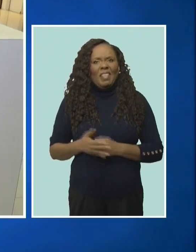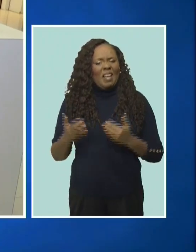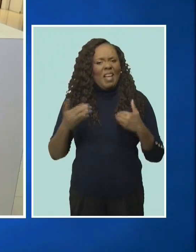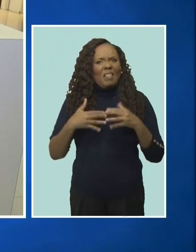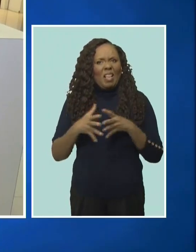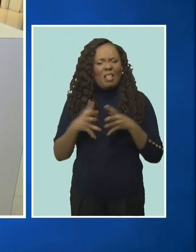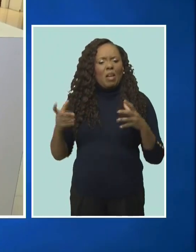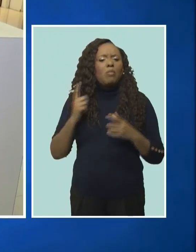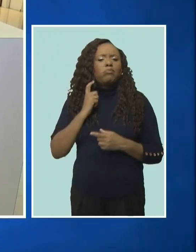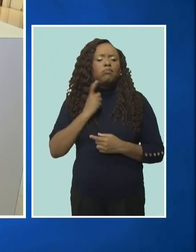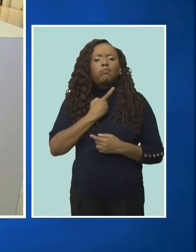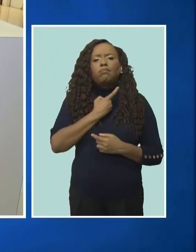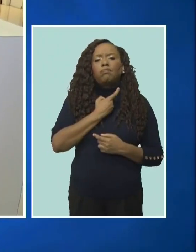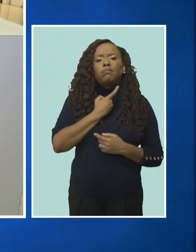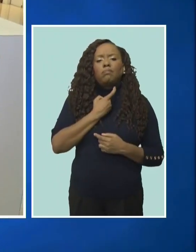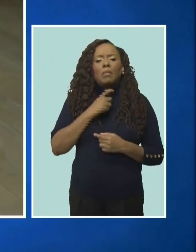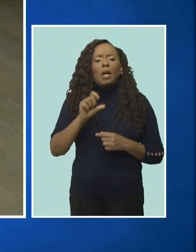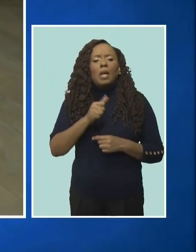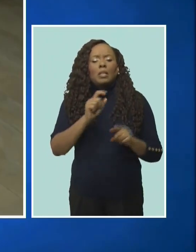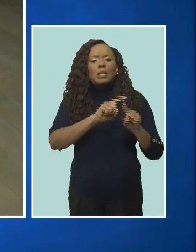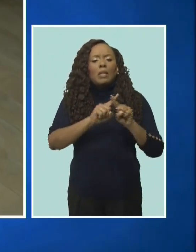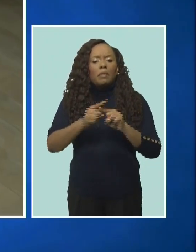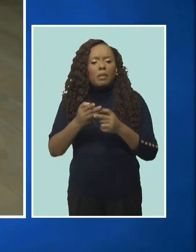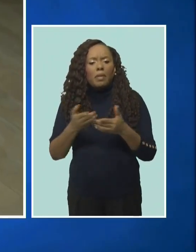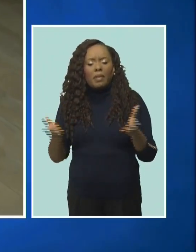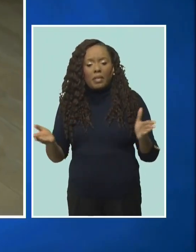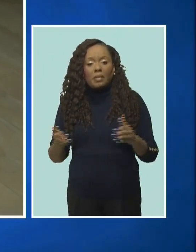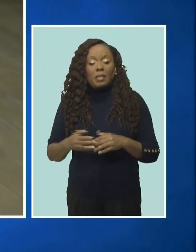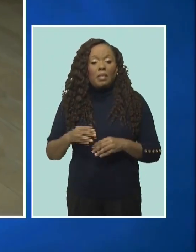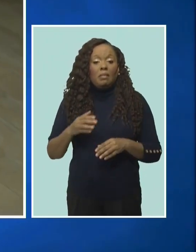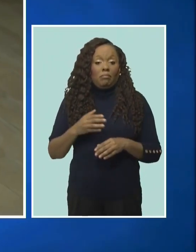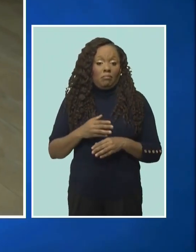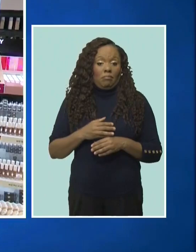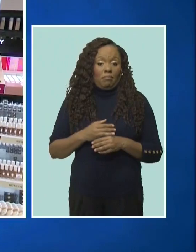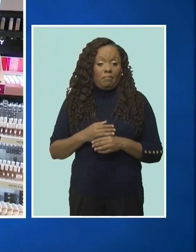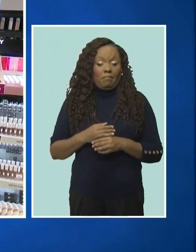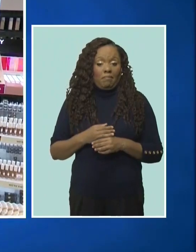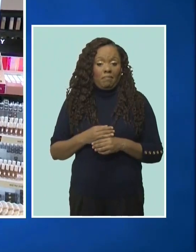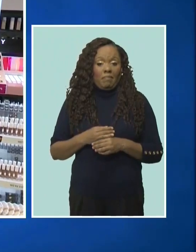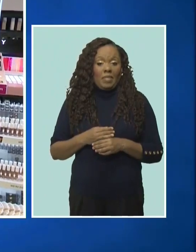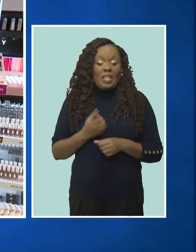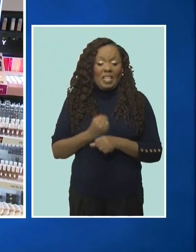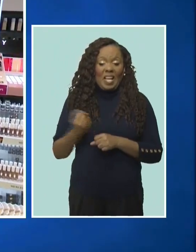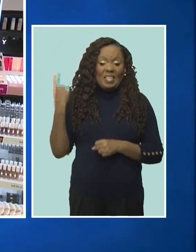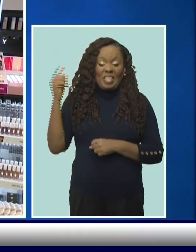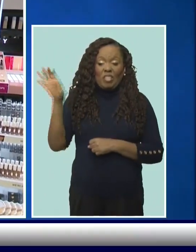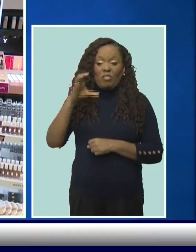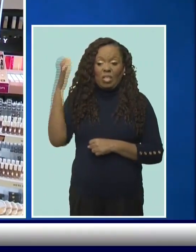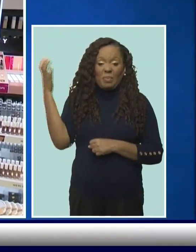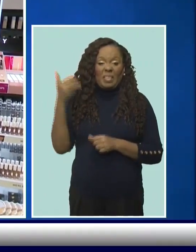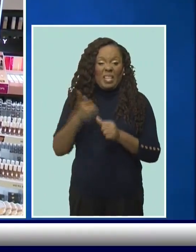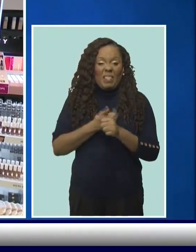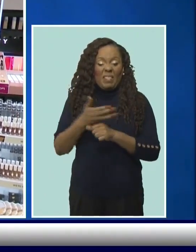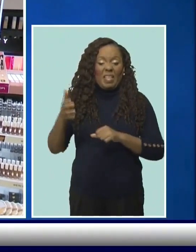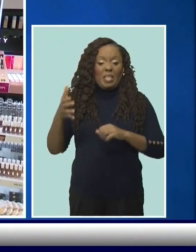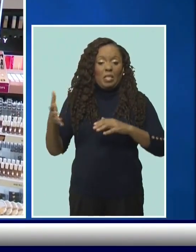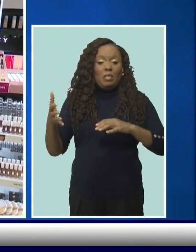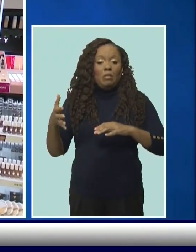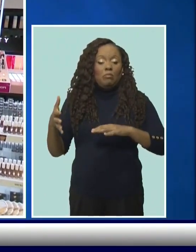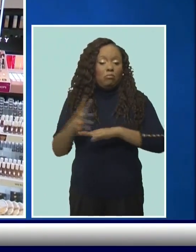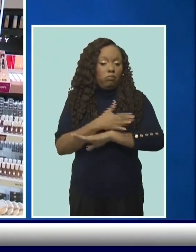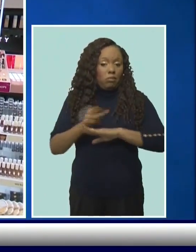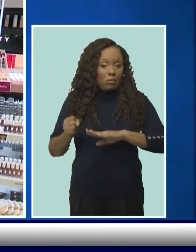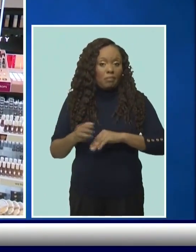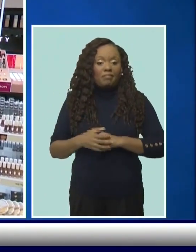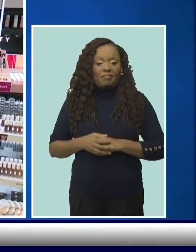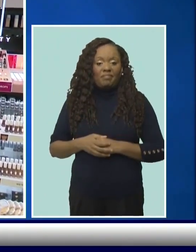popular fragrances and other items which sold out last Christmas. We have a few early shoppers, but as you know,